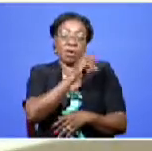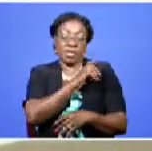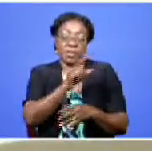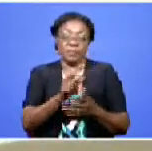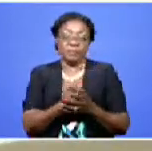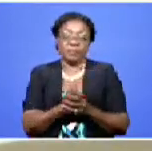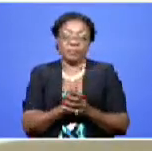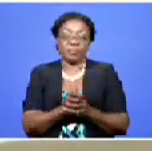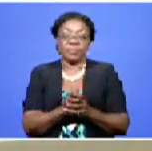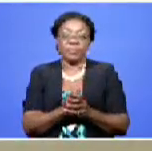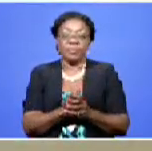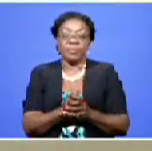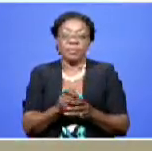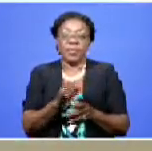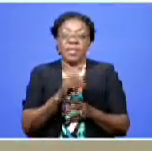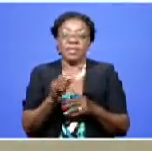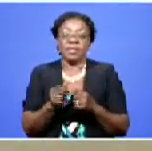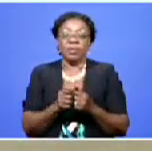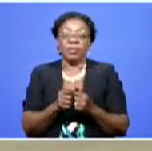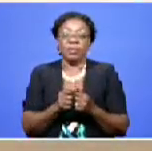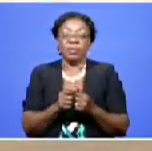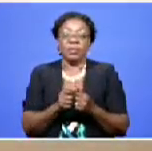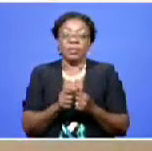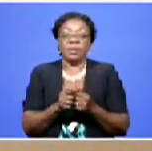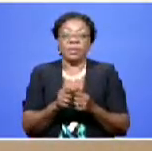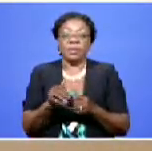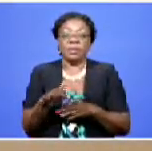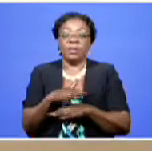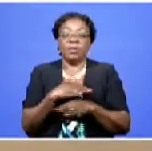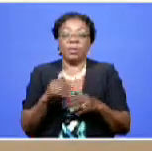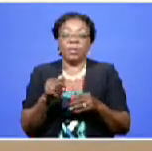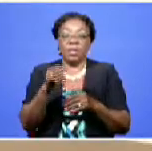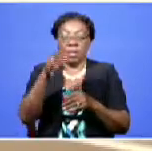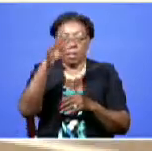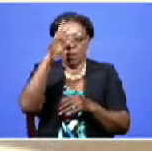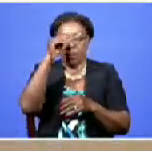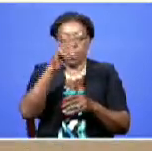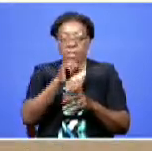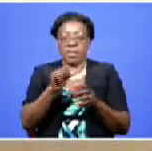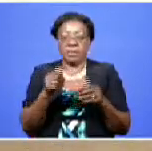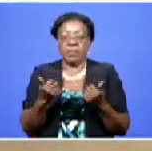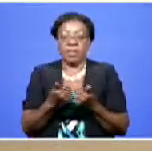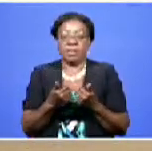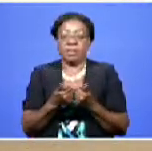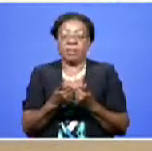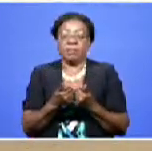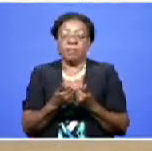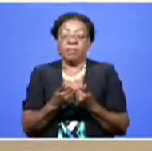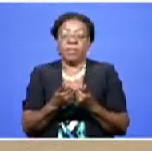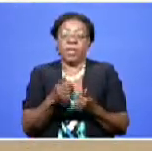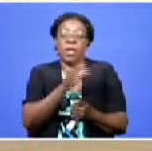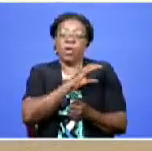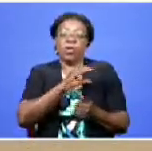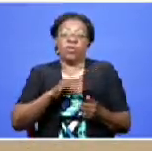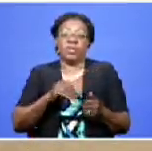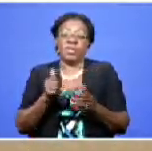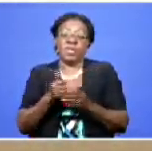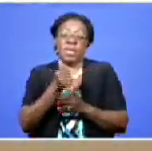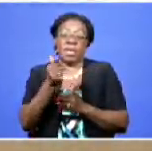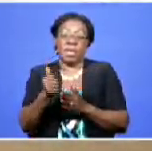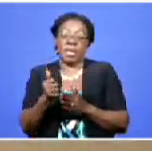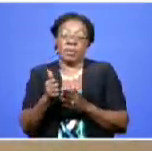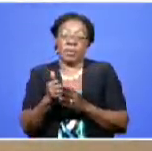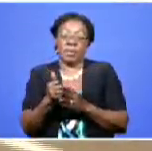Scholastic Association, in the midst of their playoff push over an intermediate boys, the San Pedro Lobos took on Horizon Christian Academy. And this one was